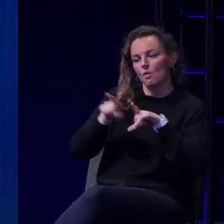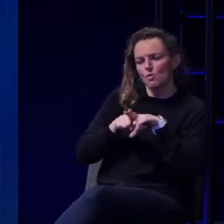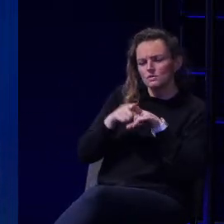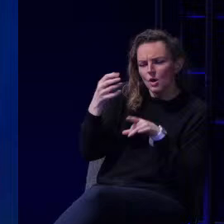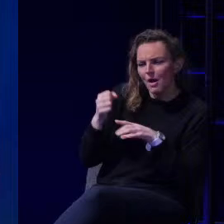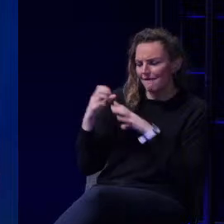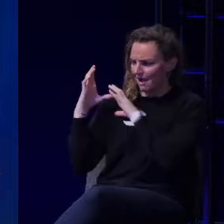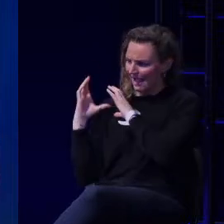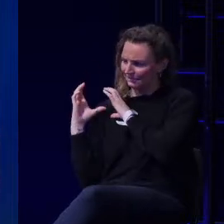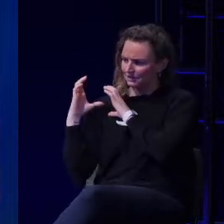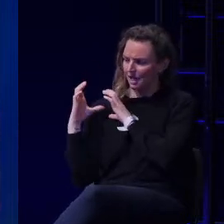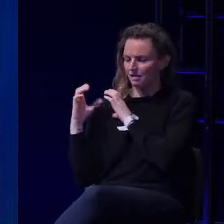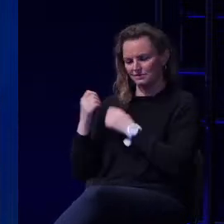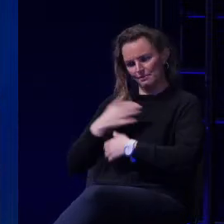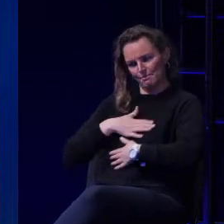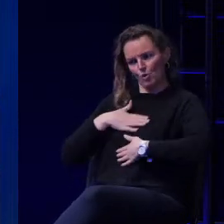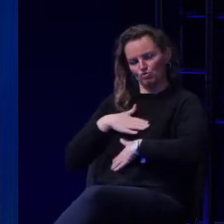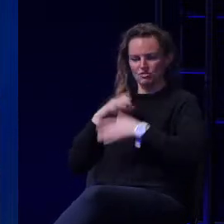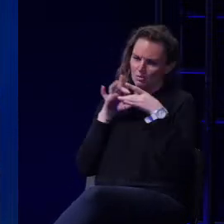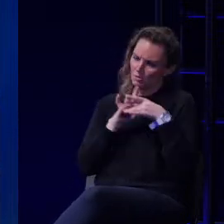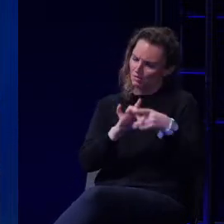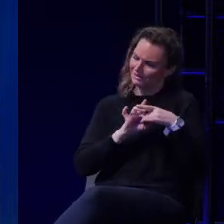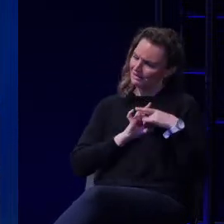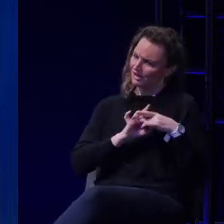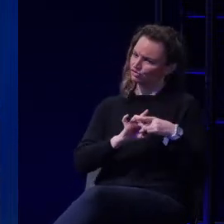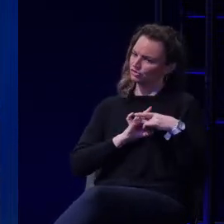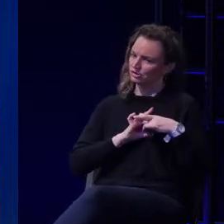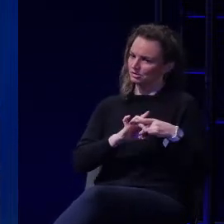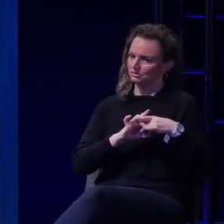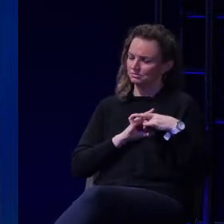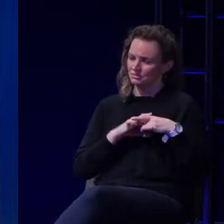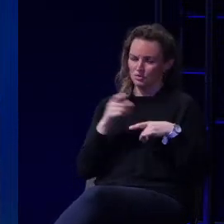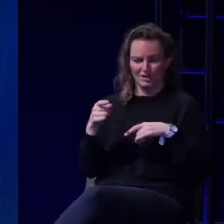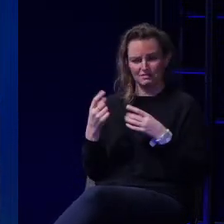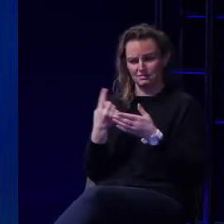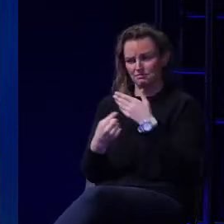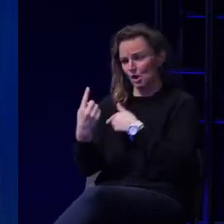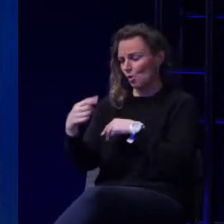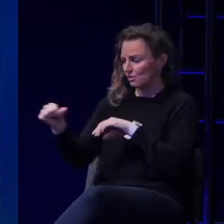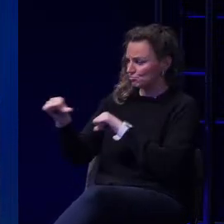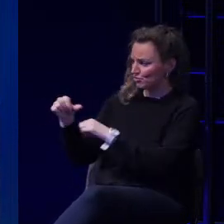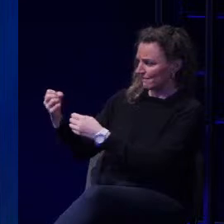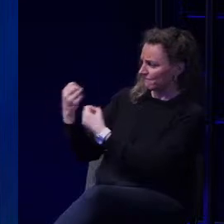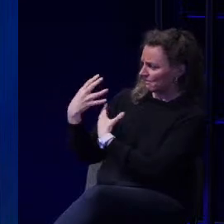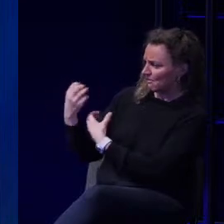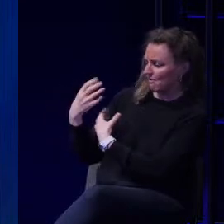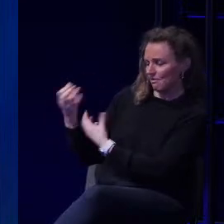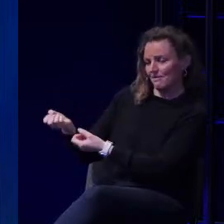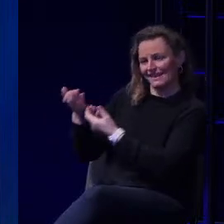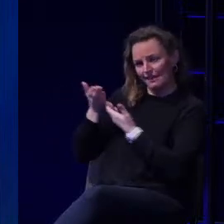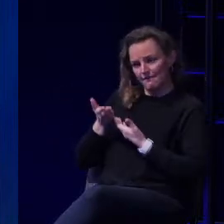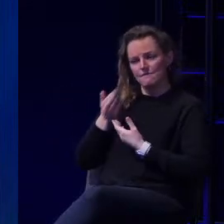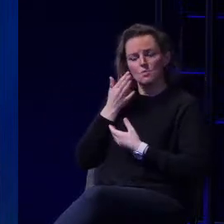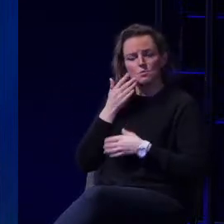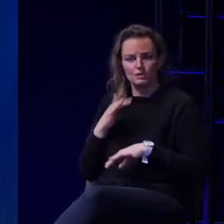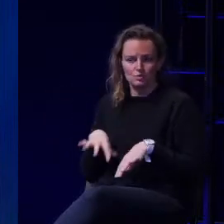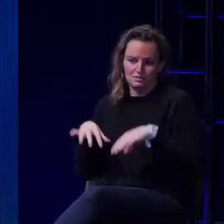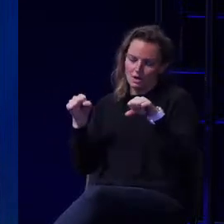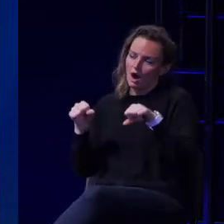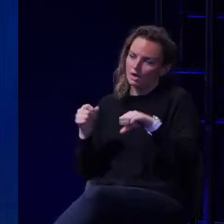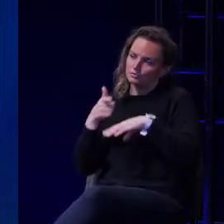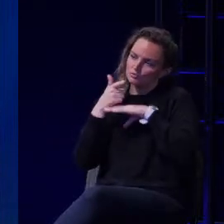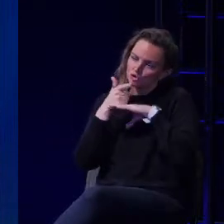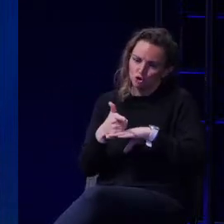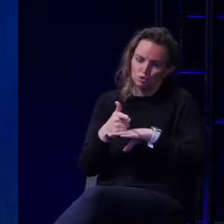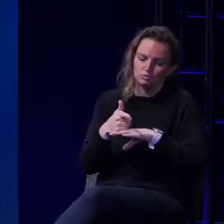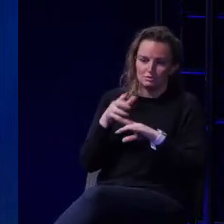emotional connection. So that's sort of the only brief they give you when you start is, you know, shoot her feeling